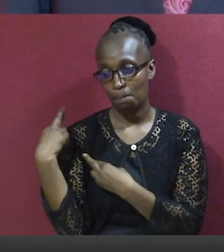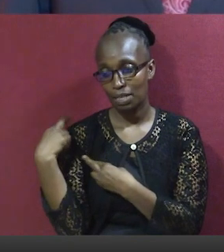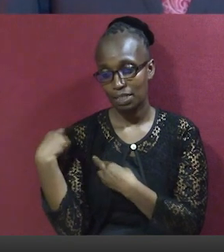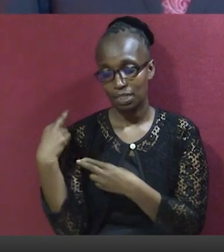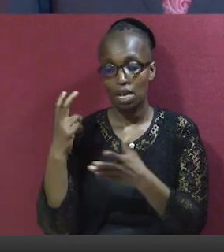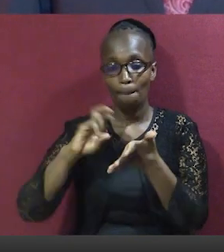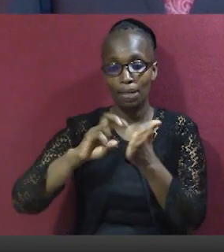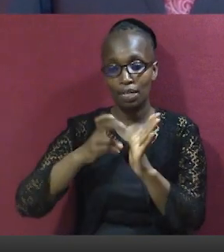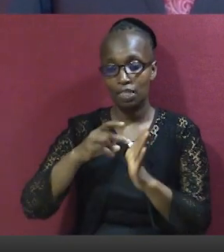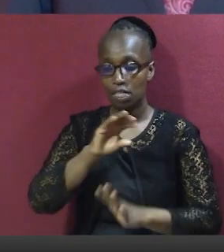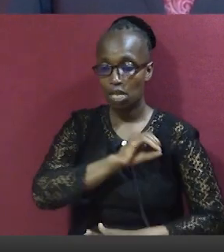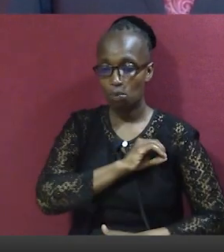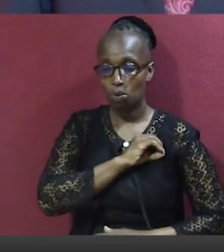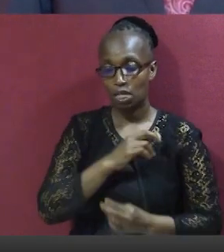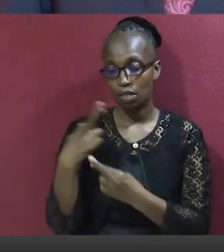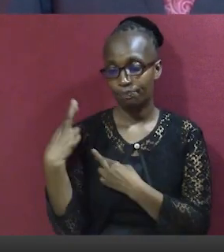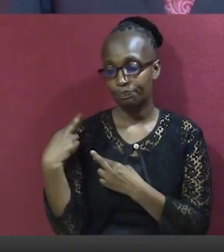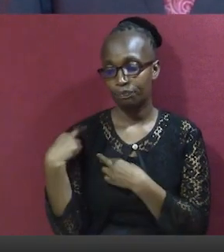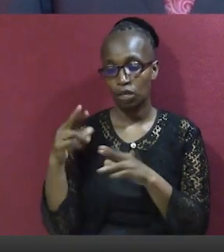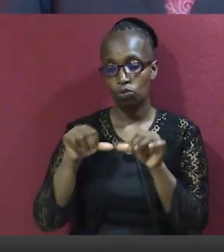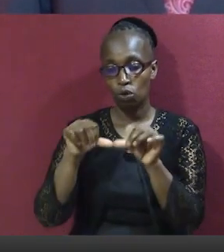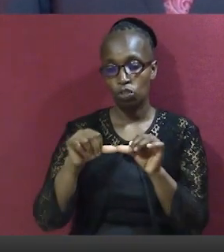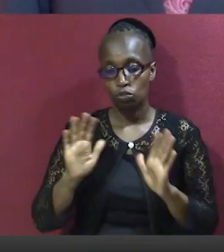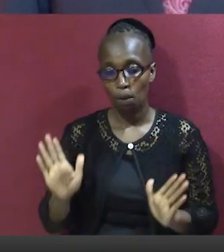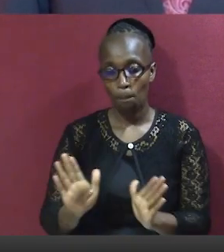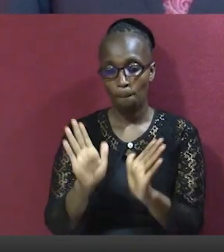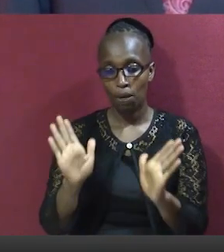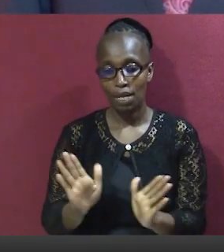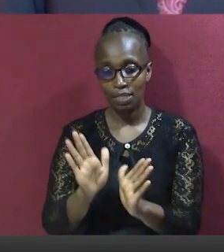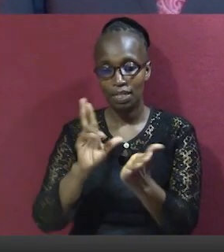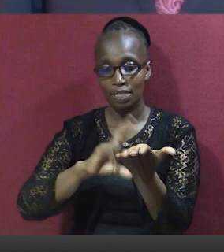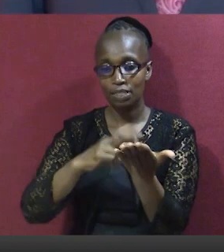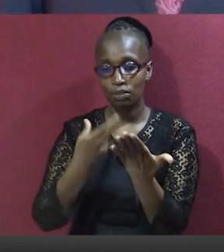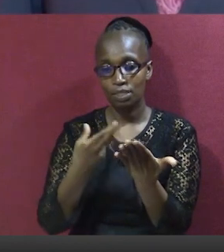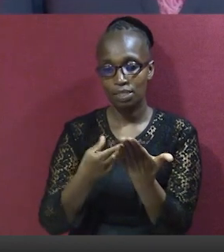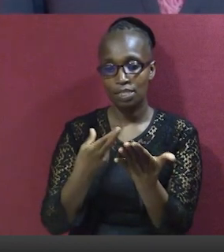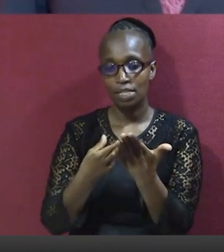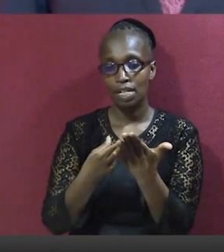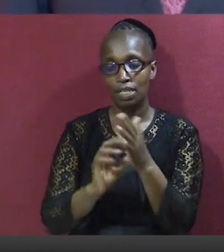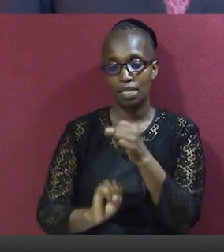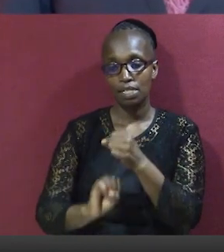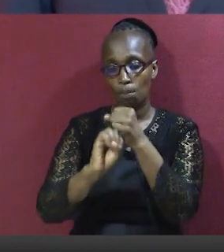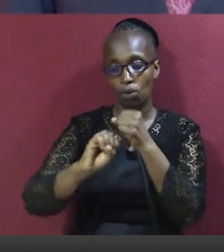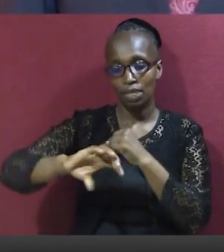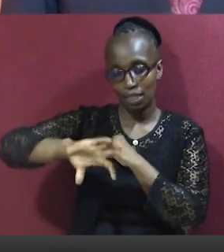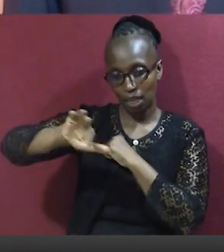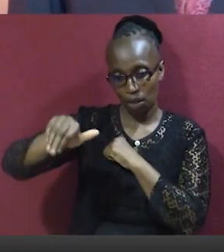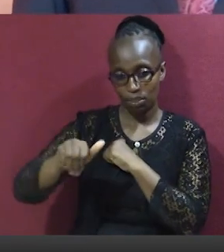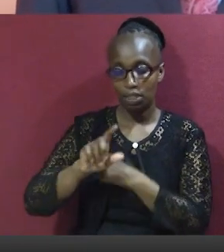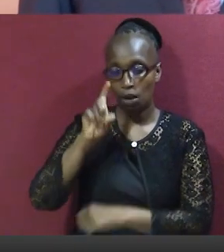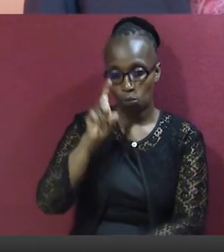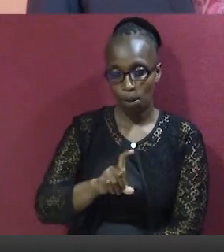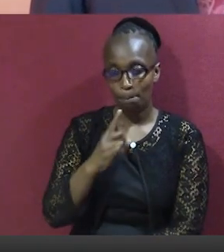to them by the constitution, and it is our responsibility to mobilize resources and support the